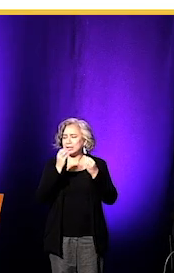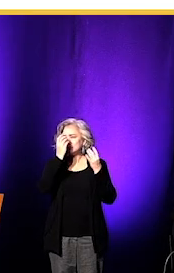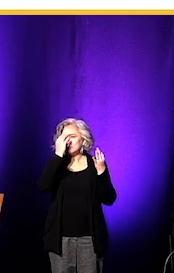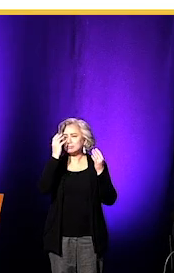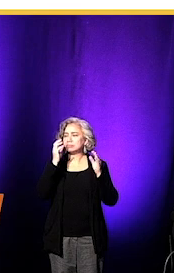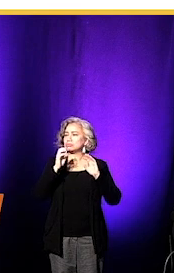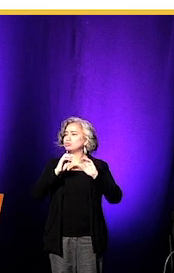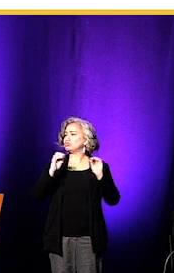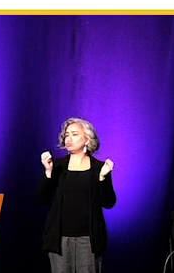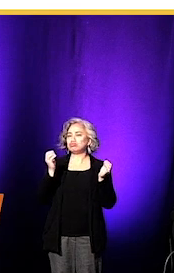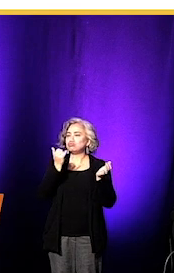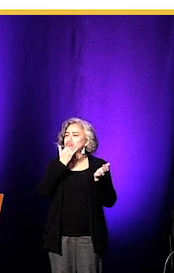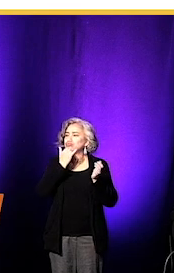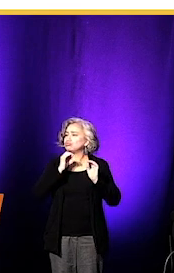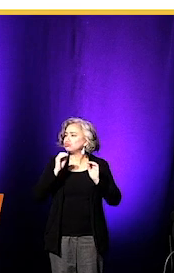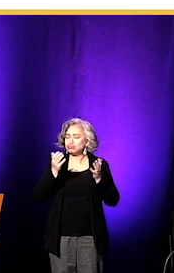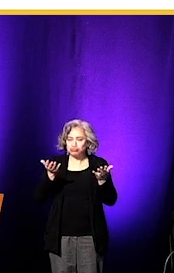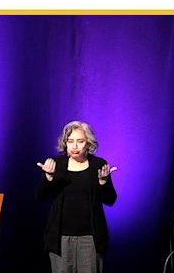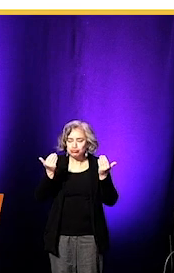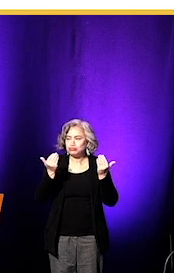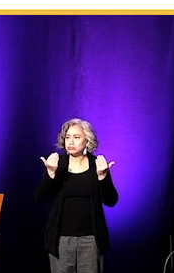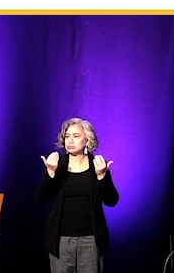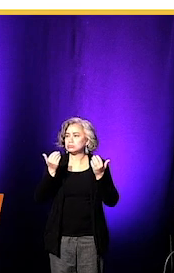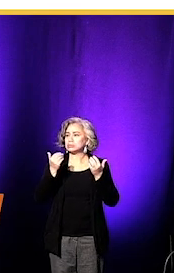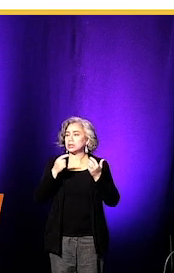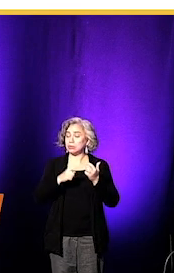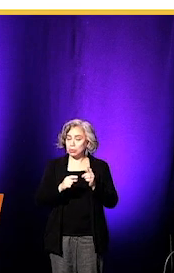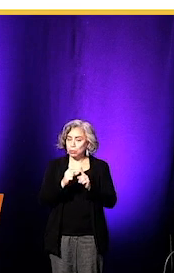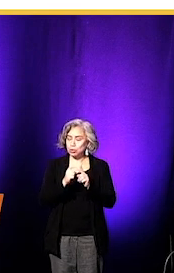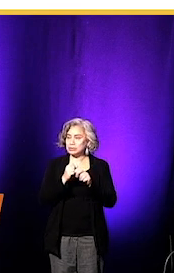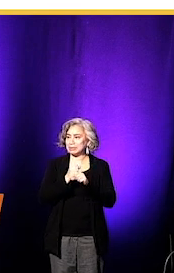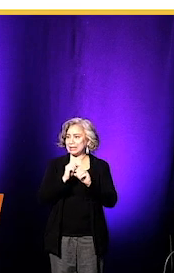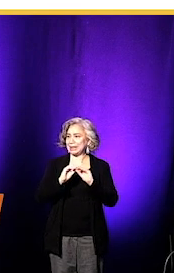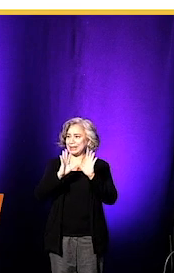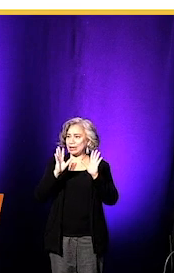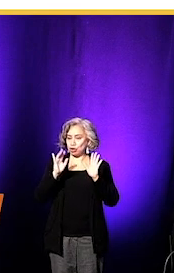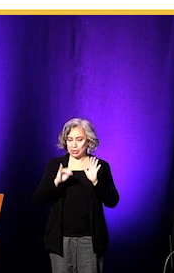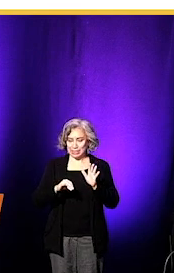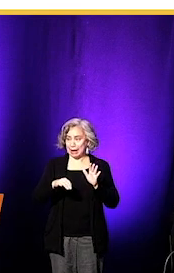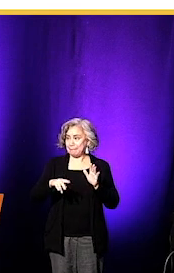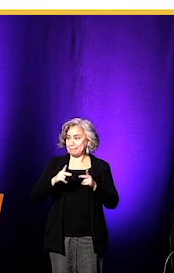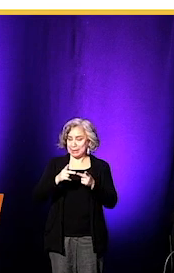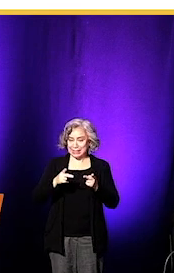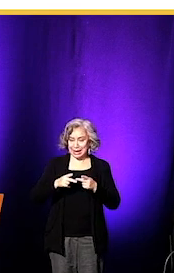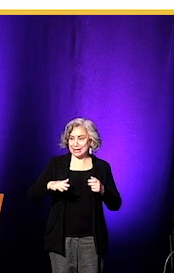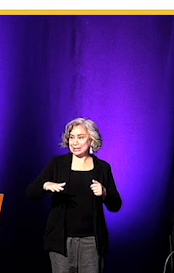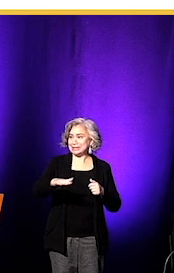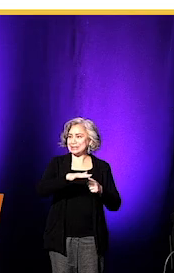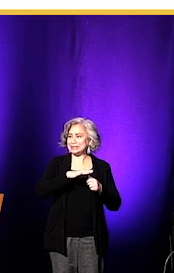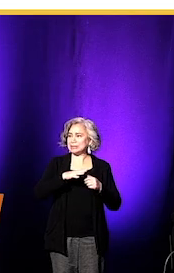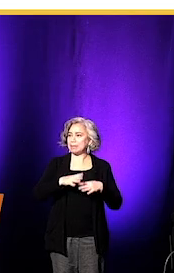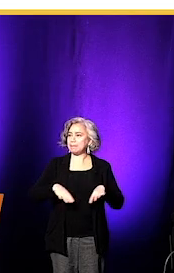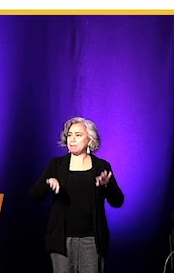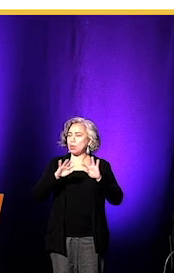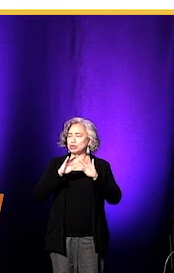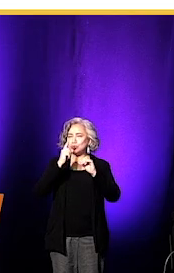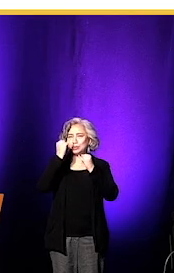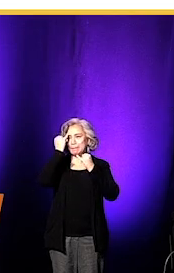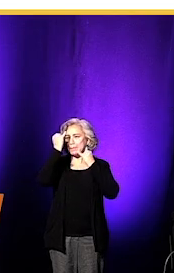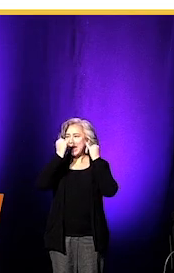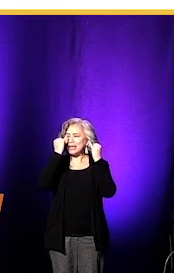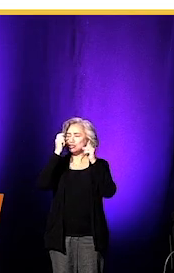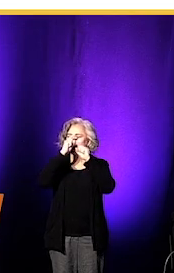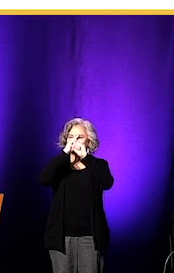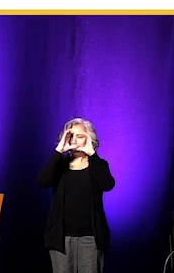instructor expressed. Their words made it clear that these spaces were crucibles for imagining and enacting transformative learning for